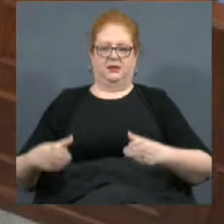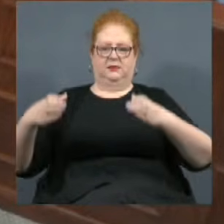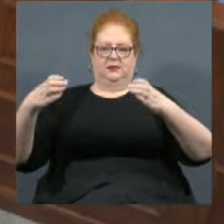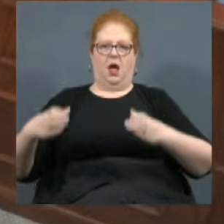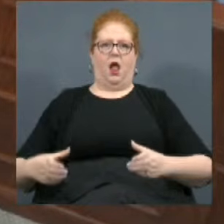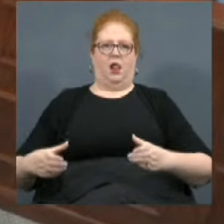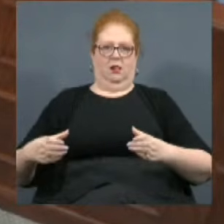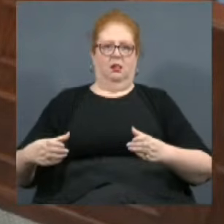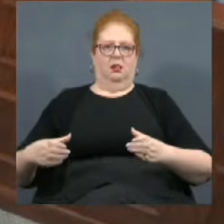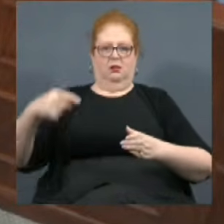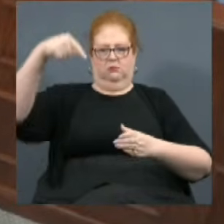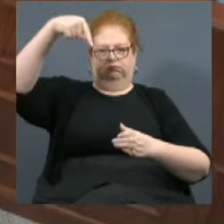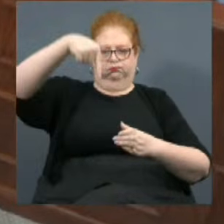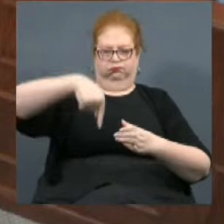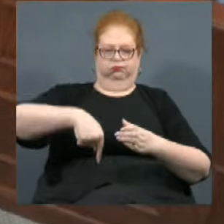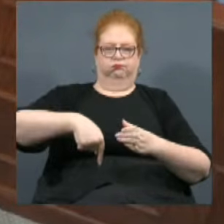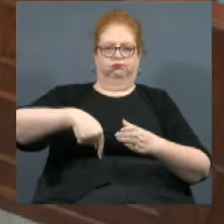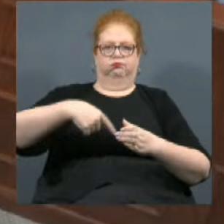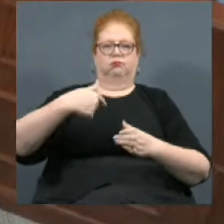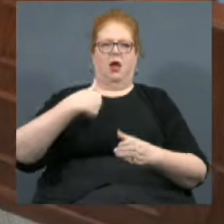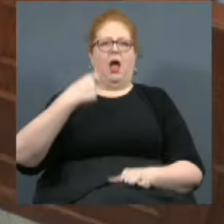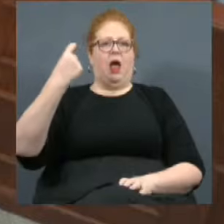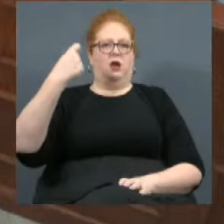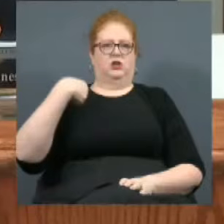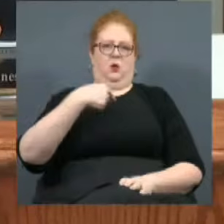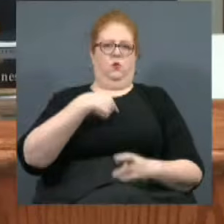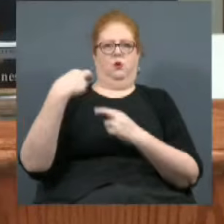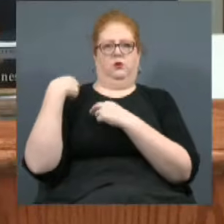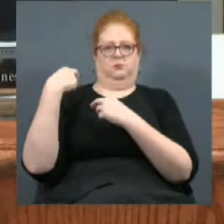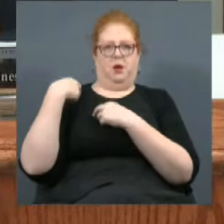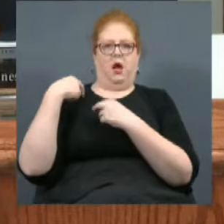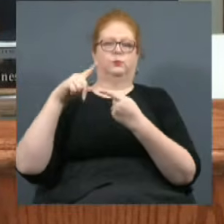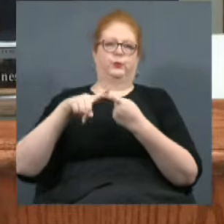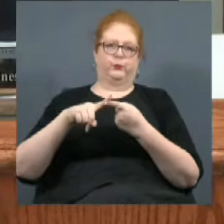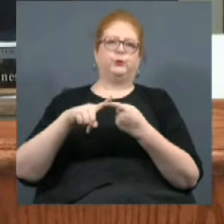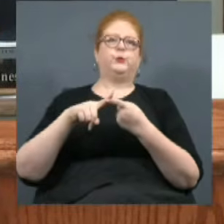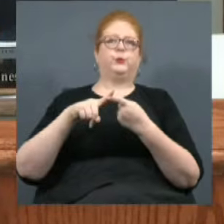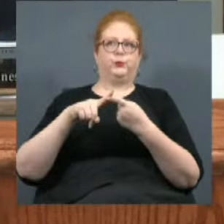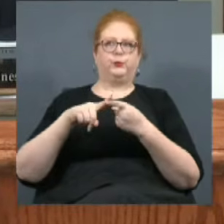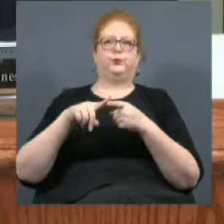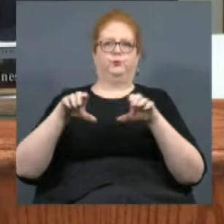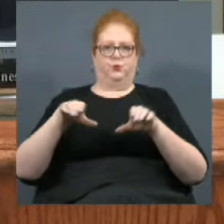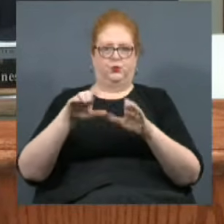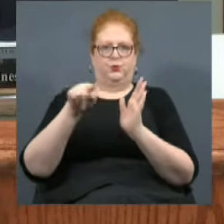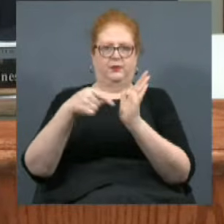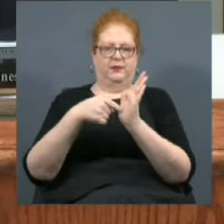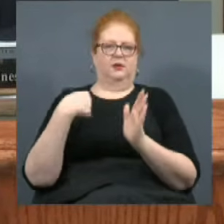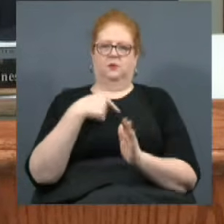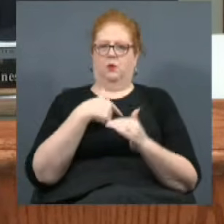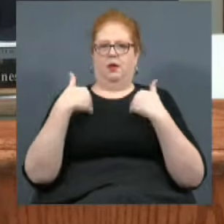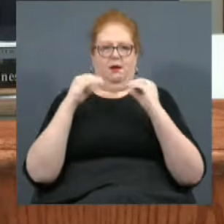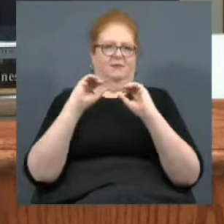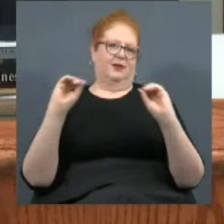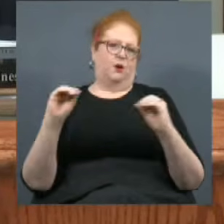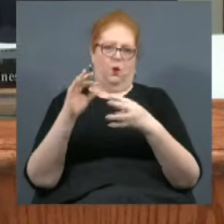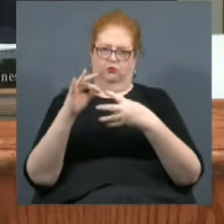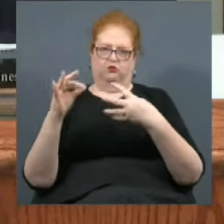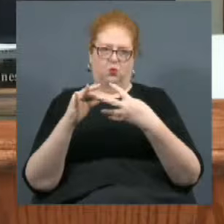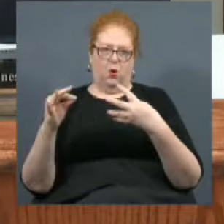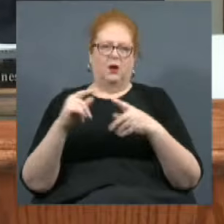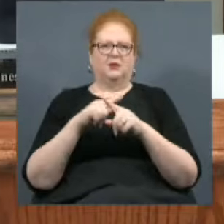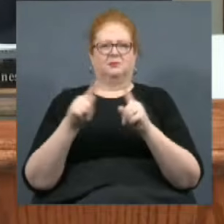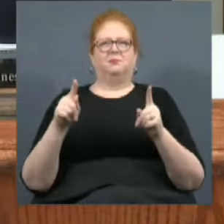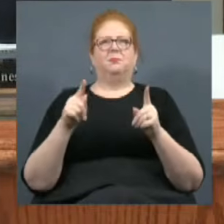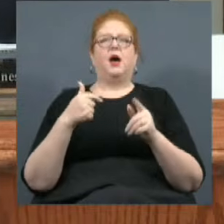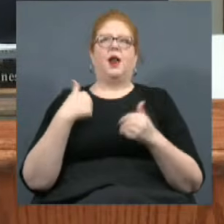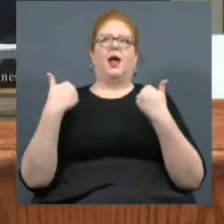be responsible for repairing this and we don't have a choice, but I've got some questions on broader